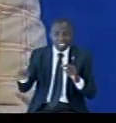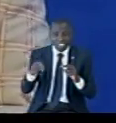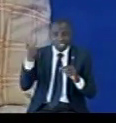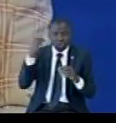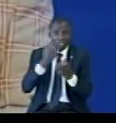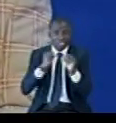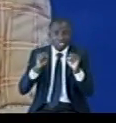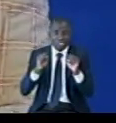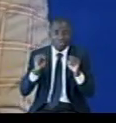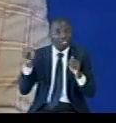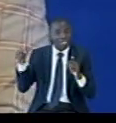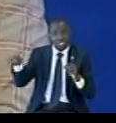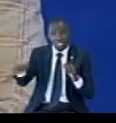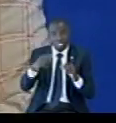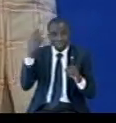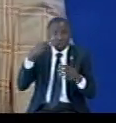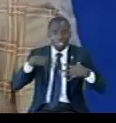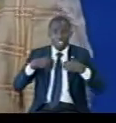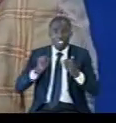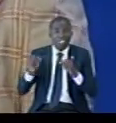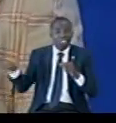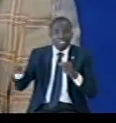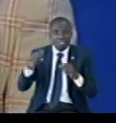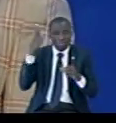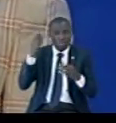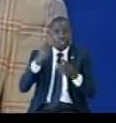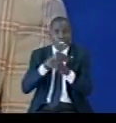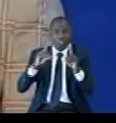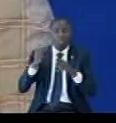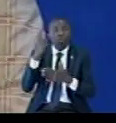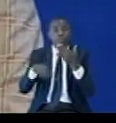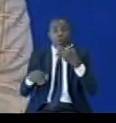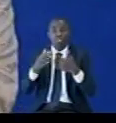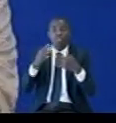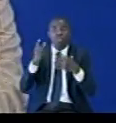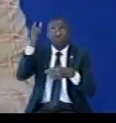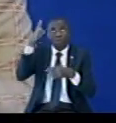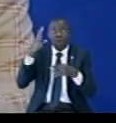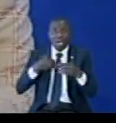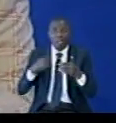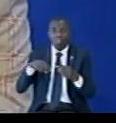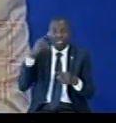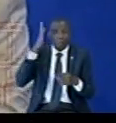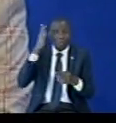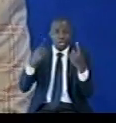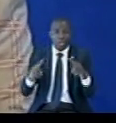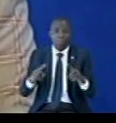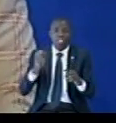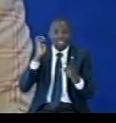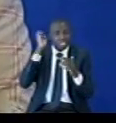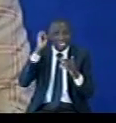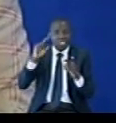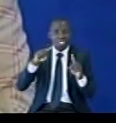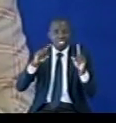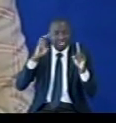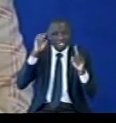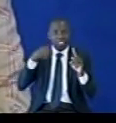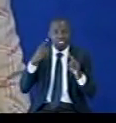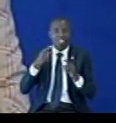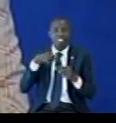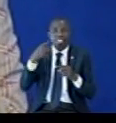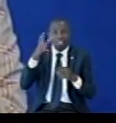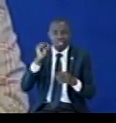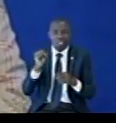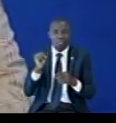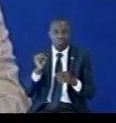were healed. They were delivered. And what God had said will happen, it said, tell them it had been of